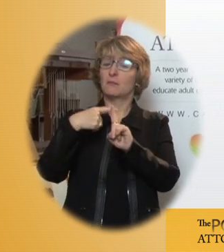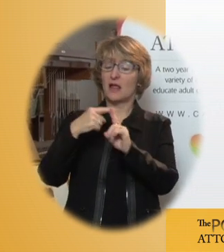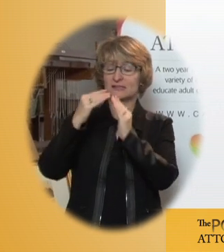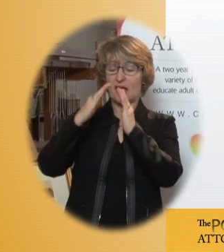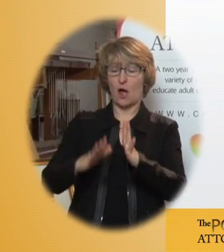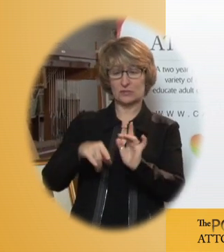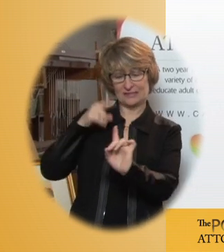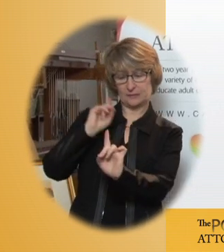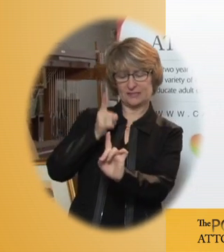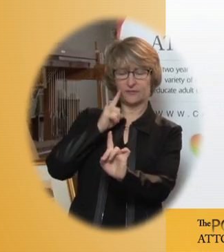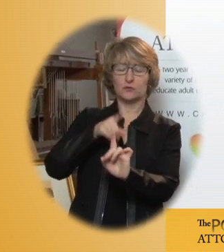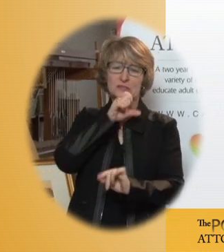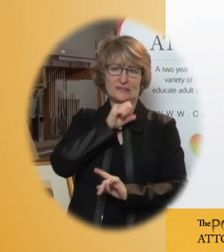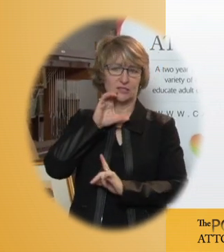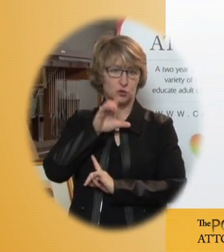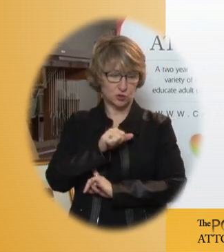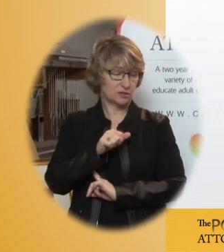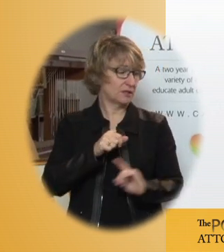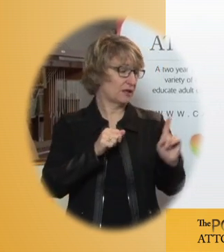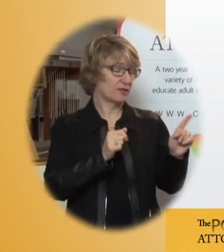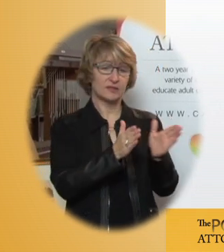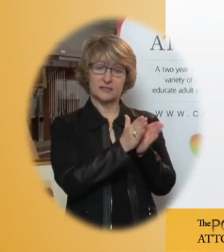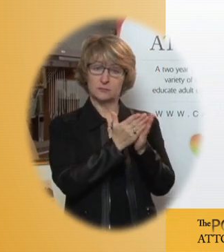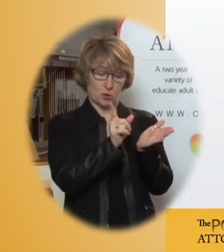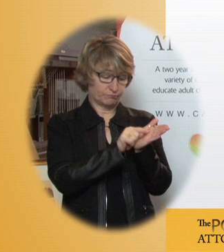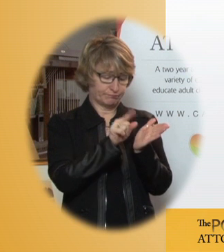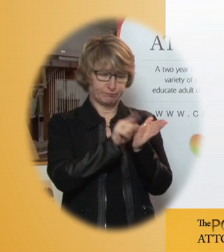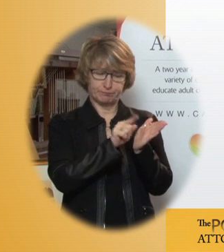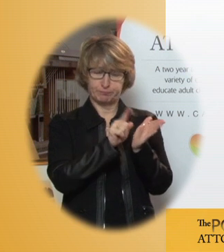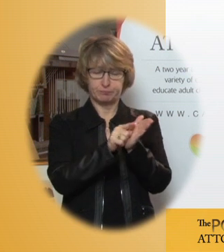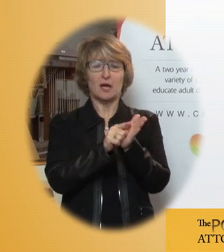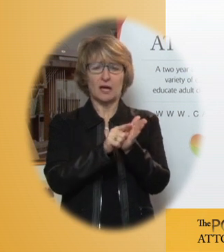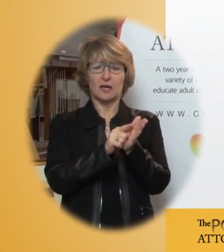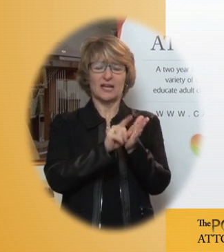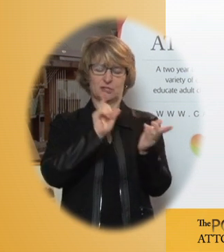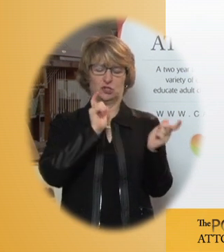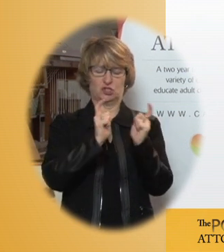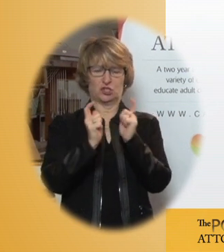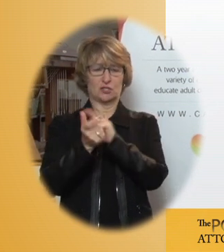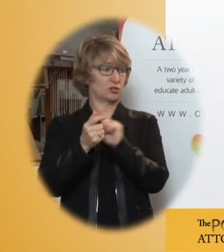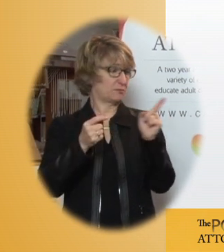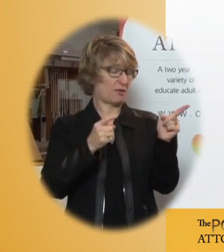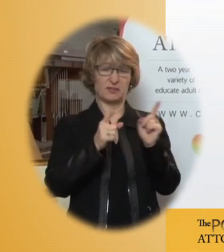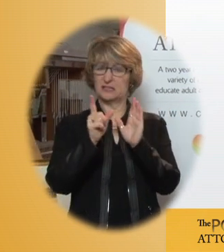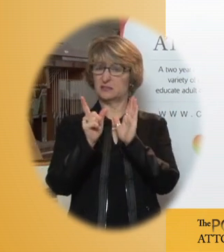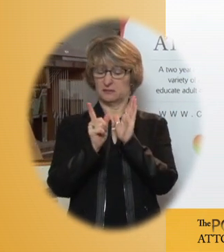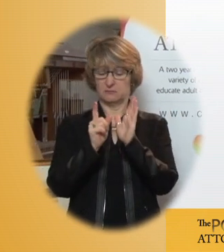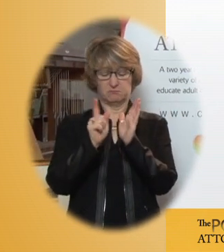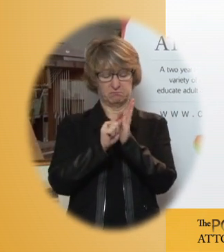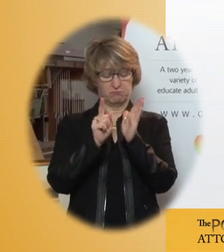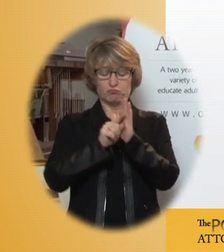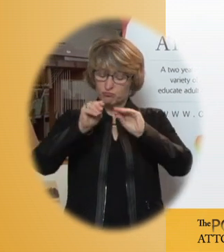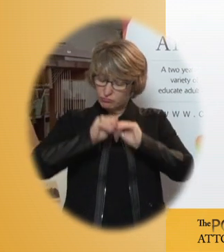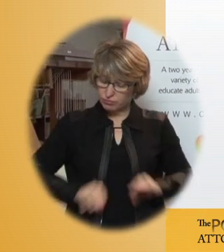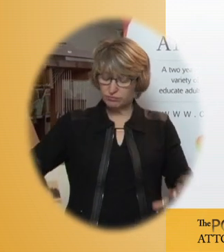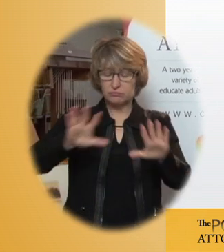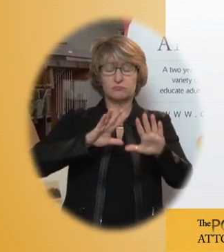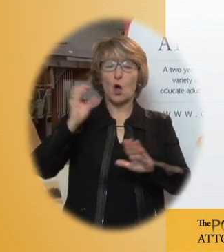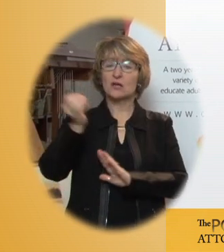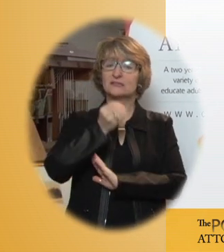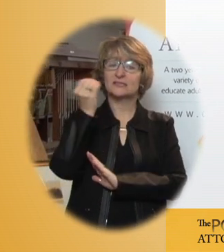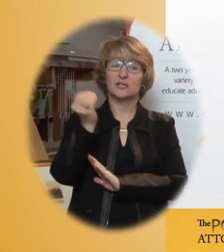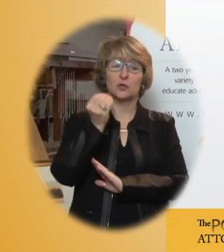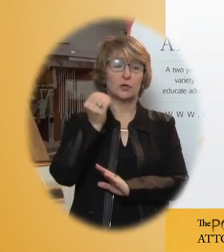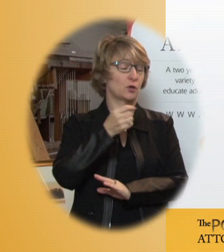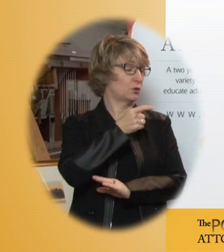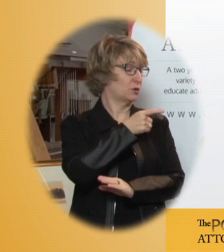seniors. And this book that we have, we've changed our format. This goes all the way across Ontario. So this book talks